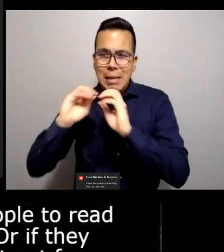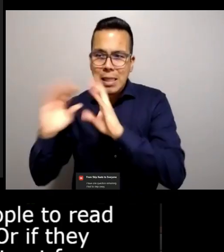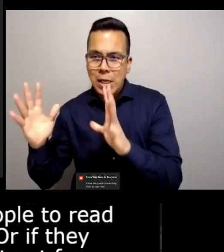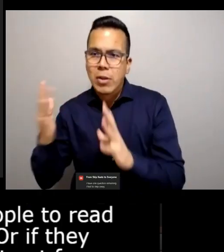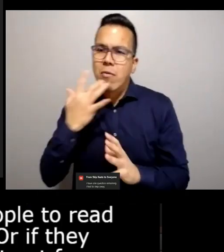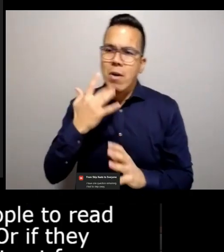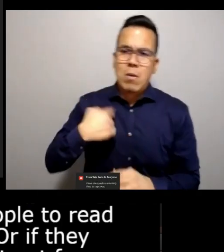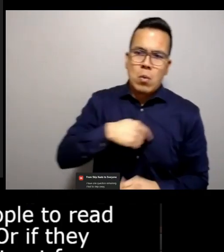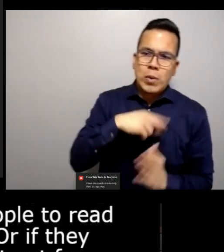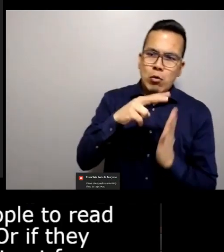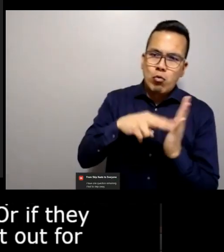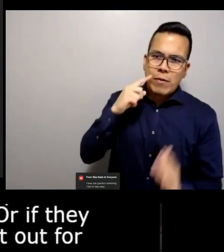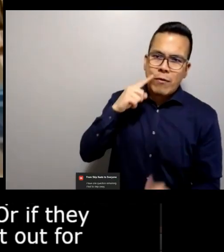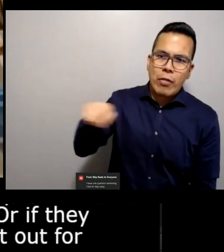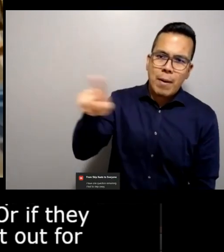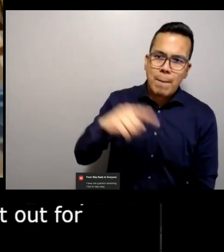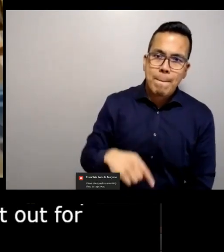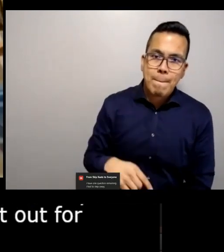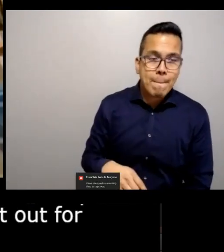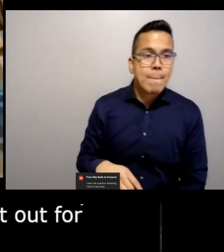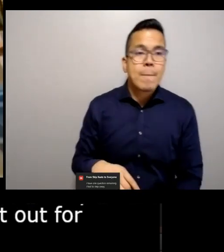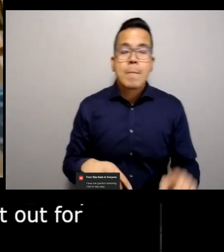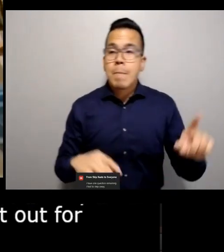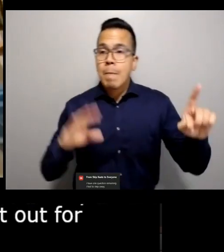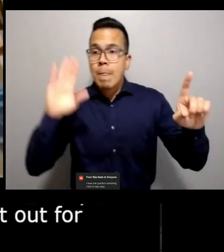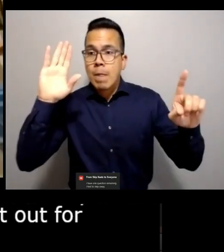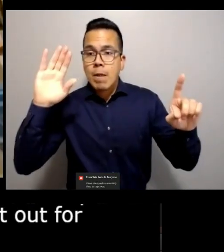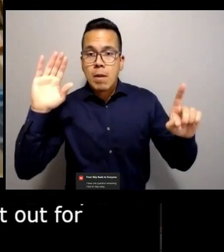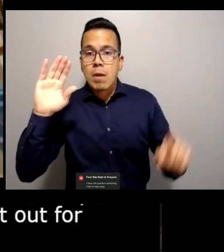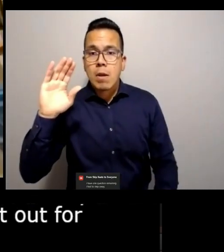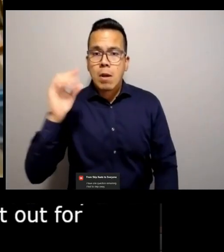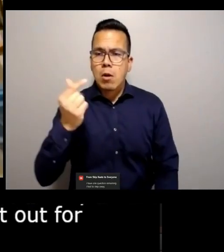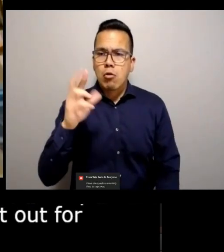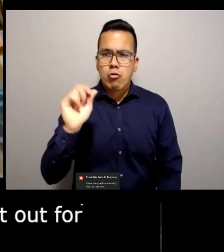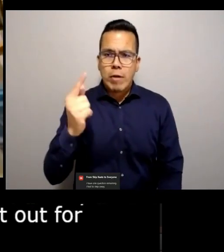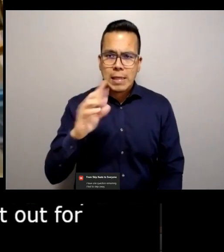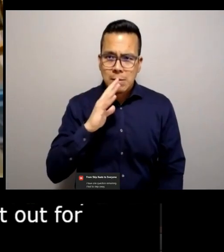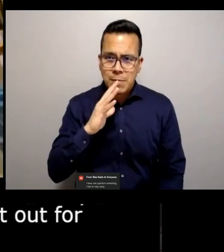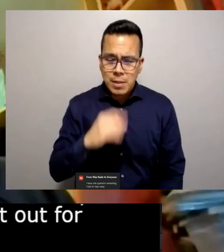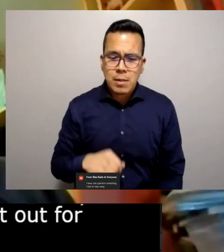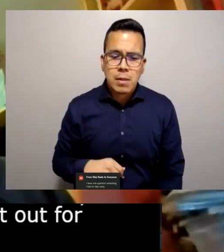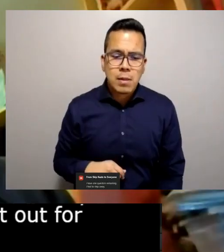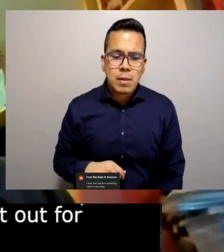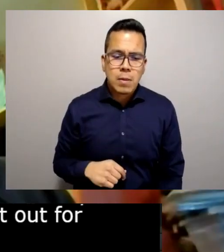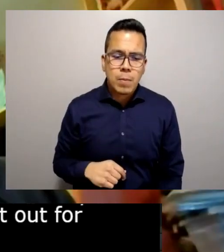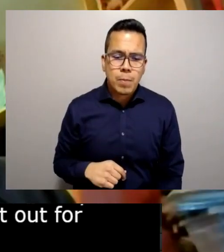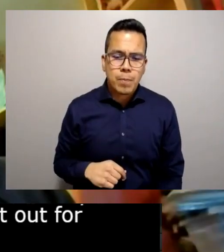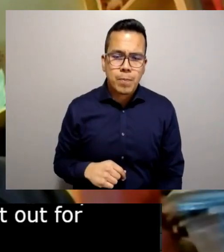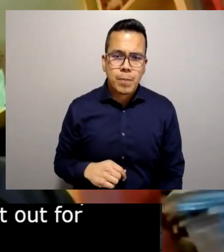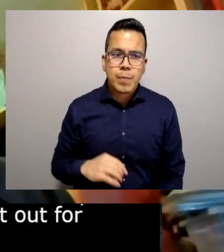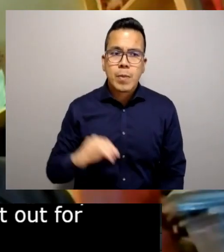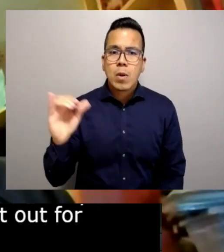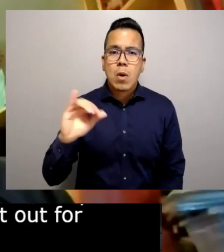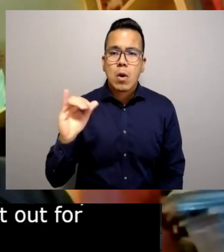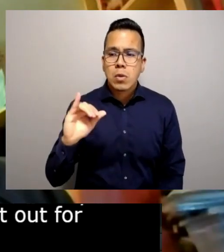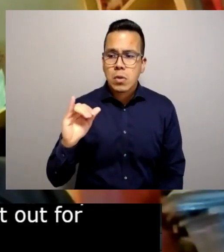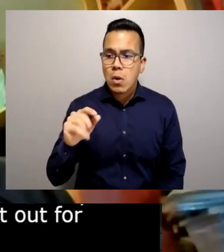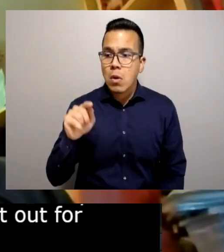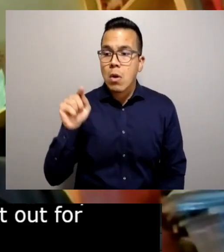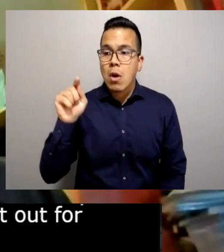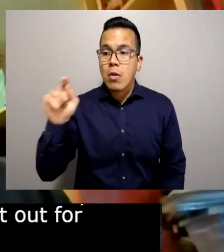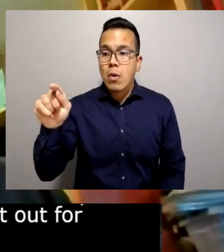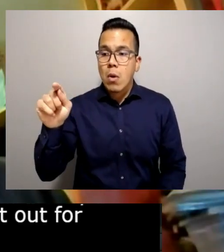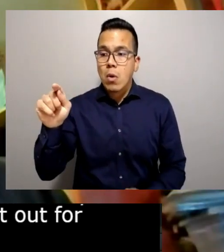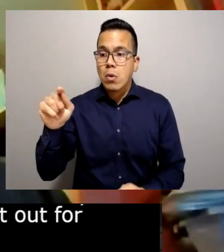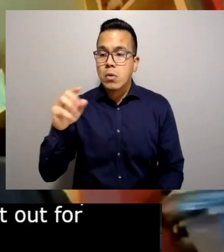Greg? Yeah, I would also mention first that the WCAG guidelines do take into